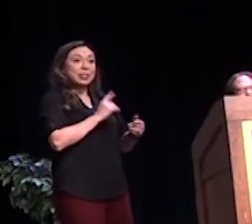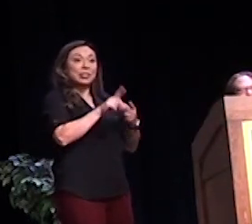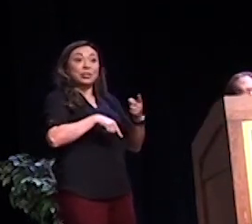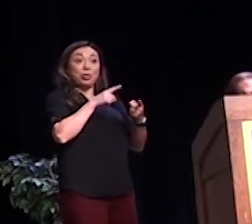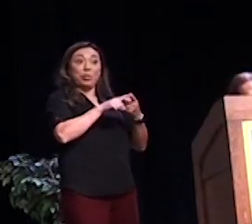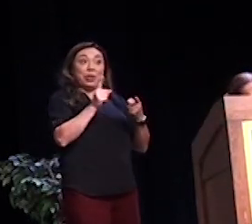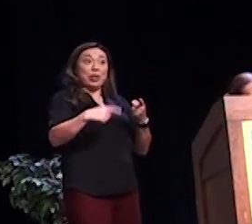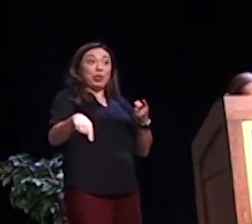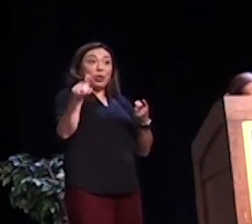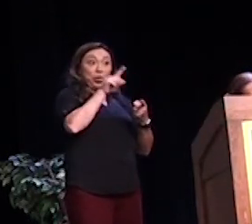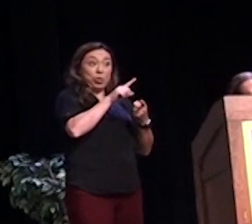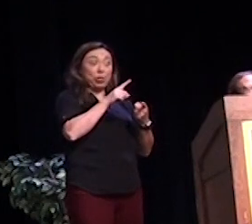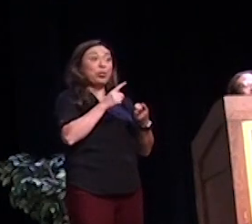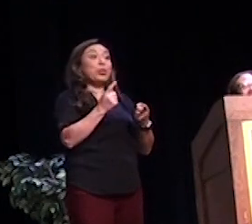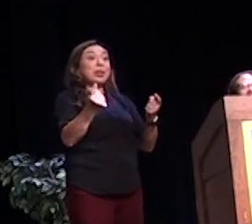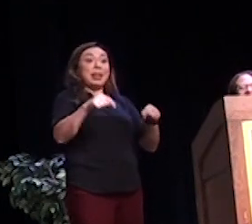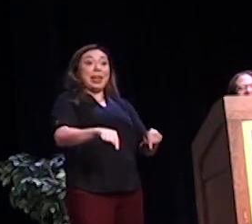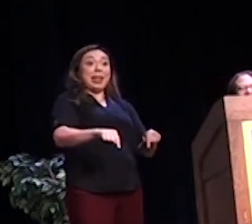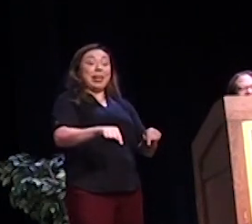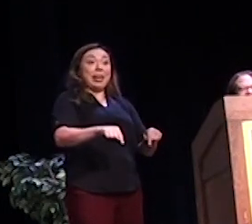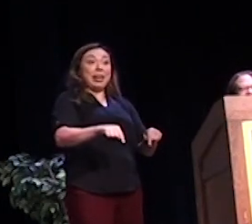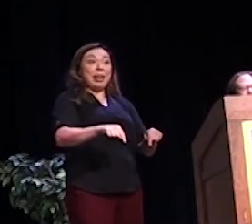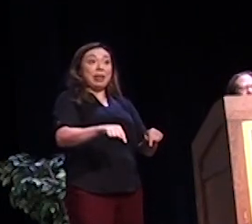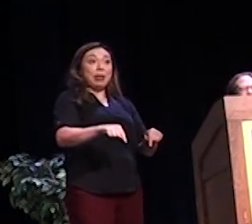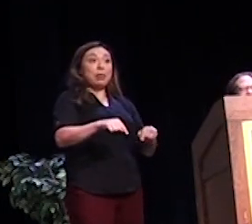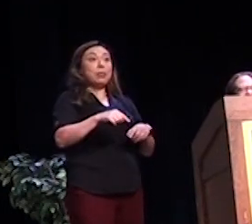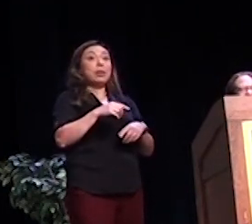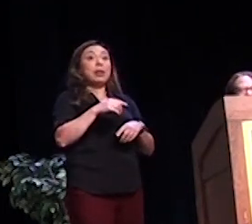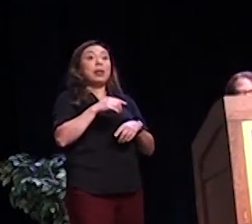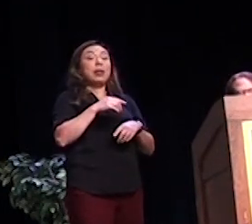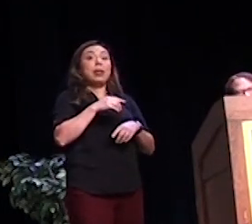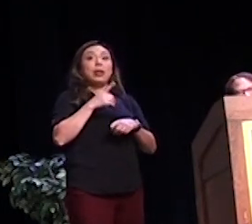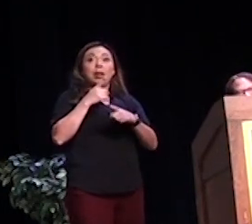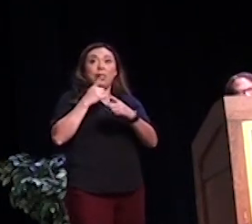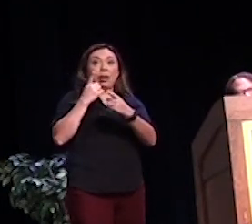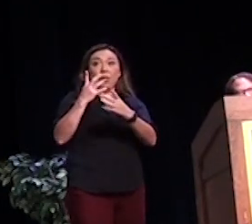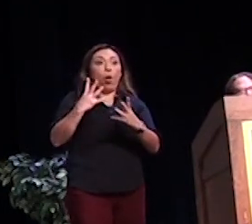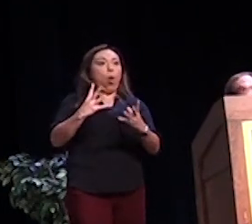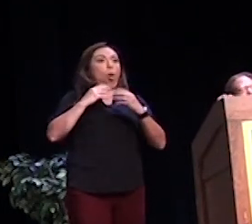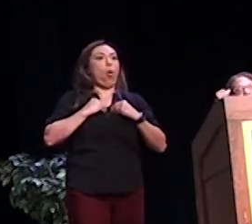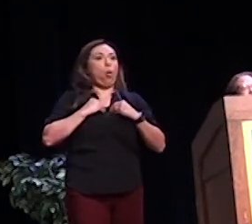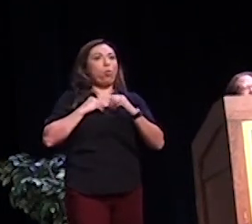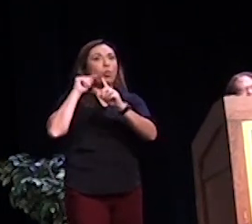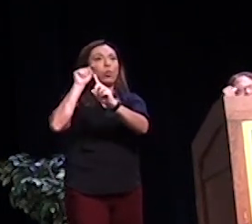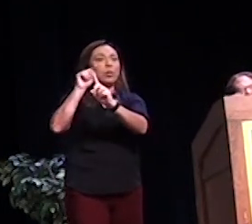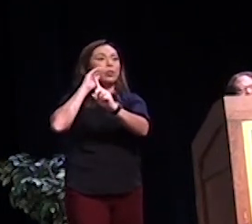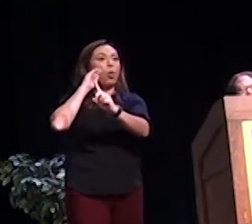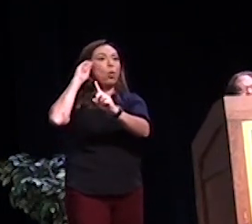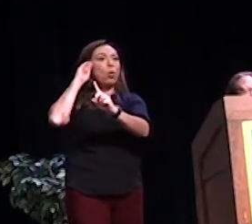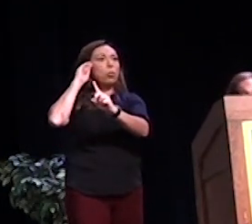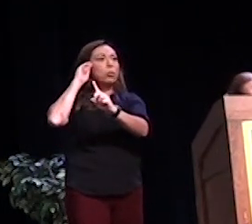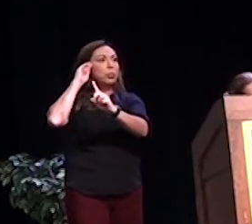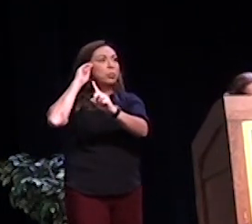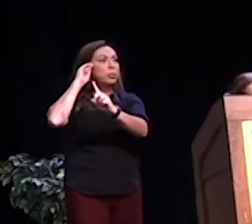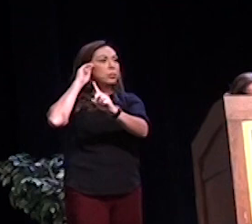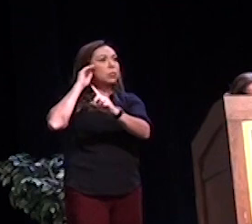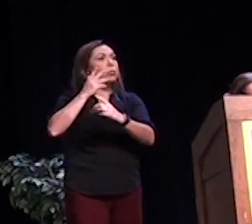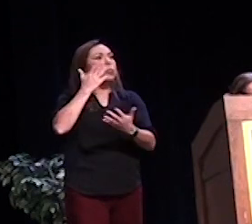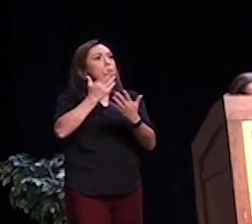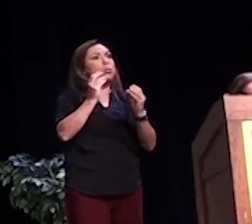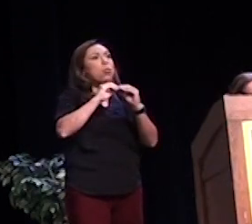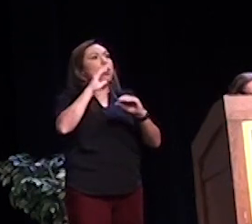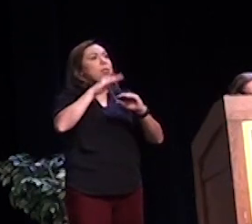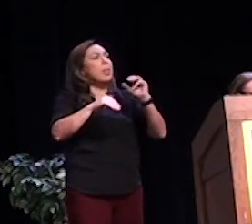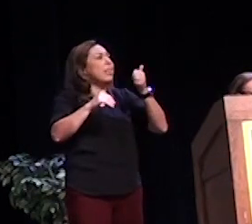zone, you owned it. You owned that. And probably more than many other promise zones across